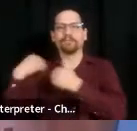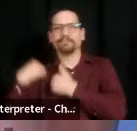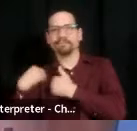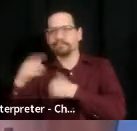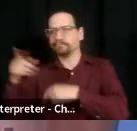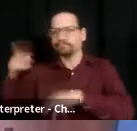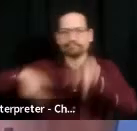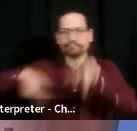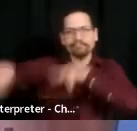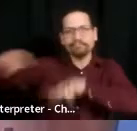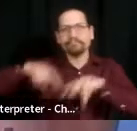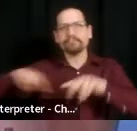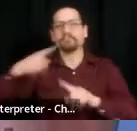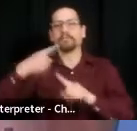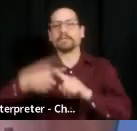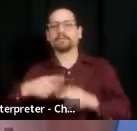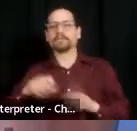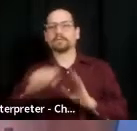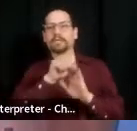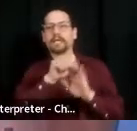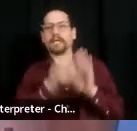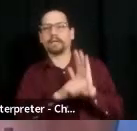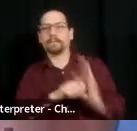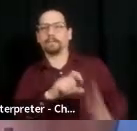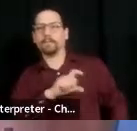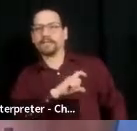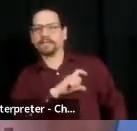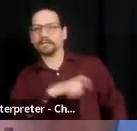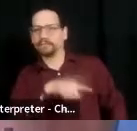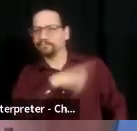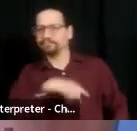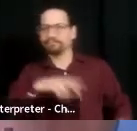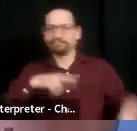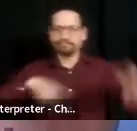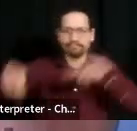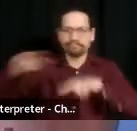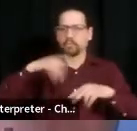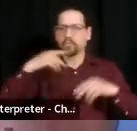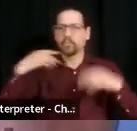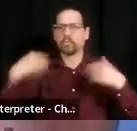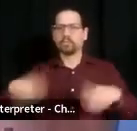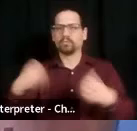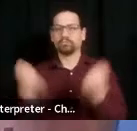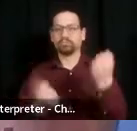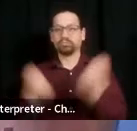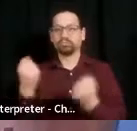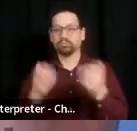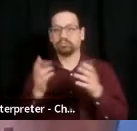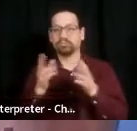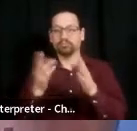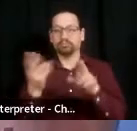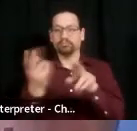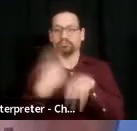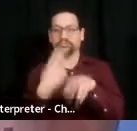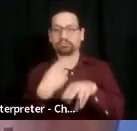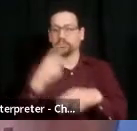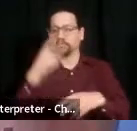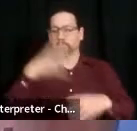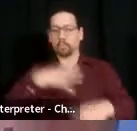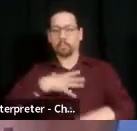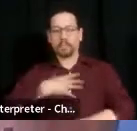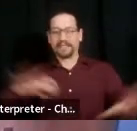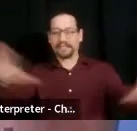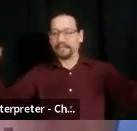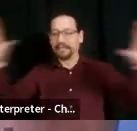on the roads continues to be bad. And since we spoke, I said clearly there's